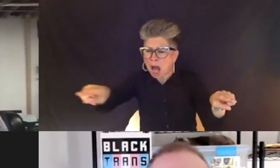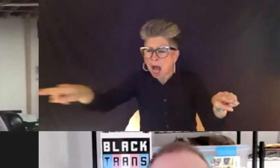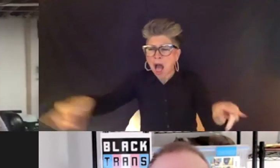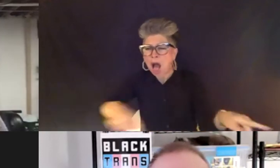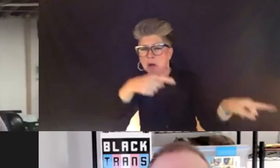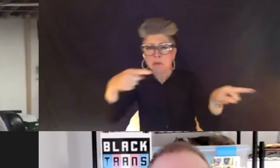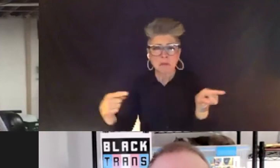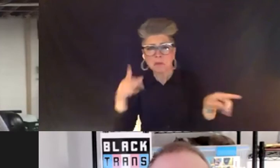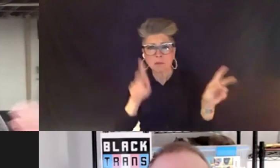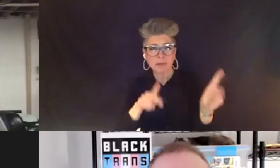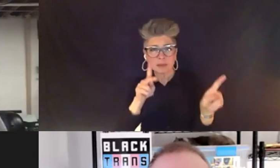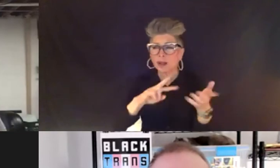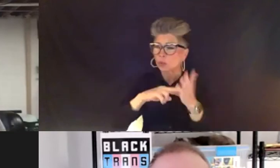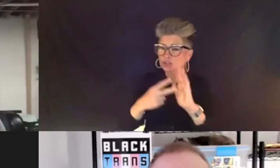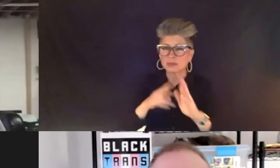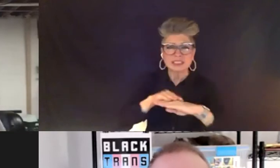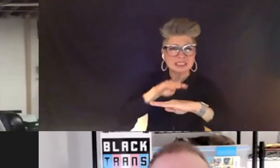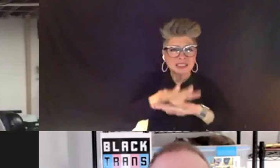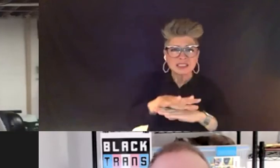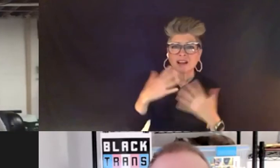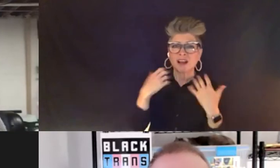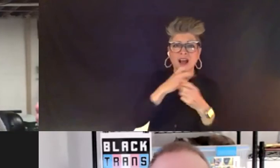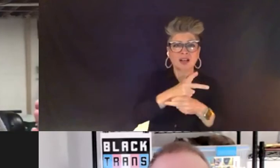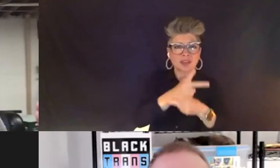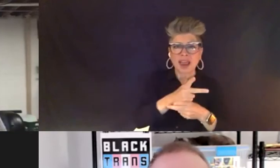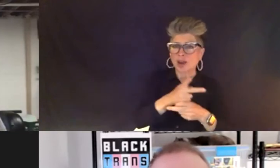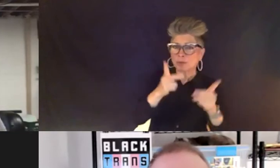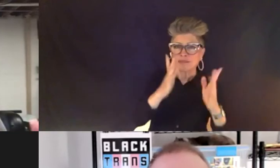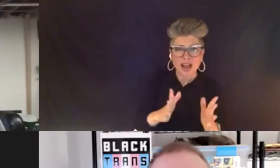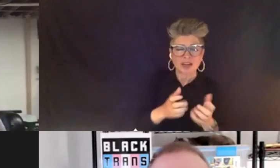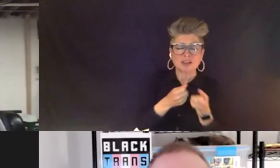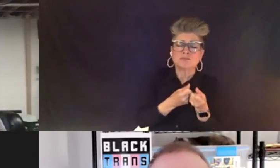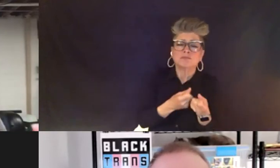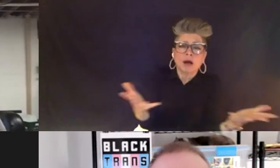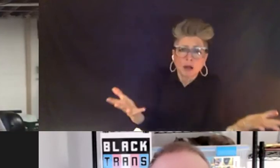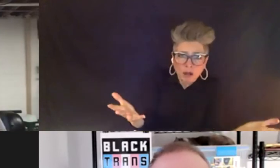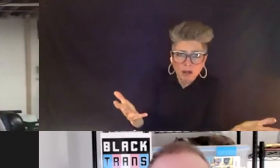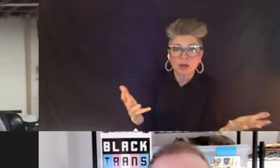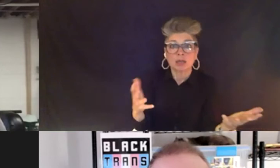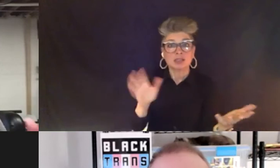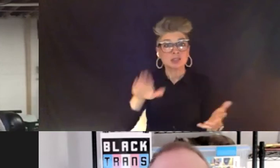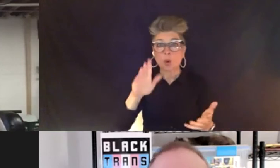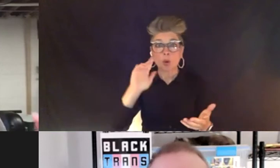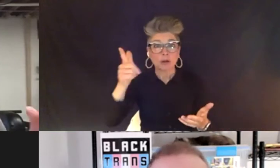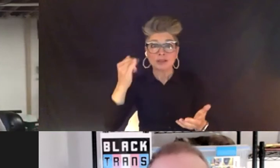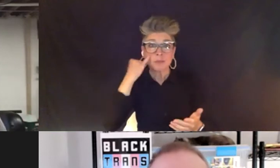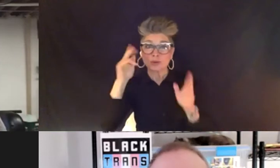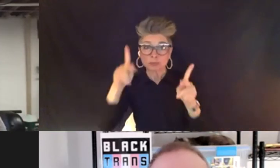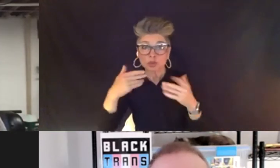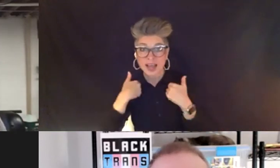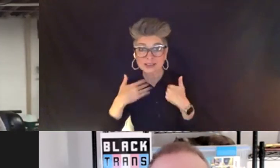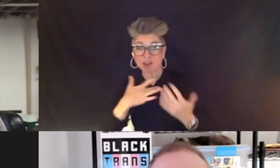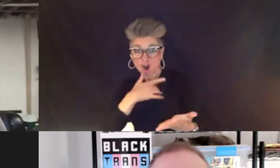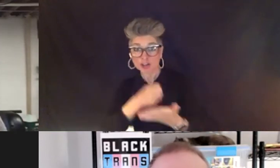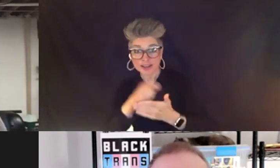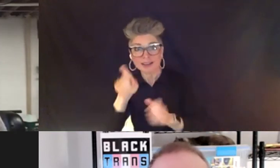out healthcare providers, will wipe out resources, so that if a person, God forbid, has a heart attack, they can actually go and receive